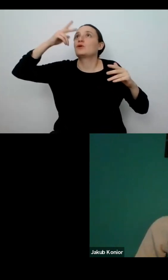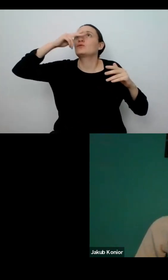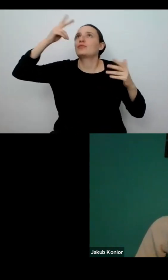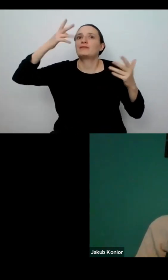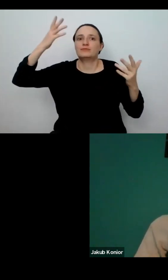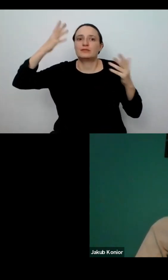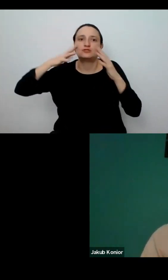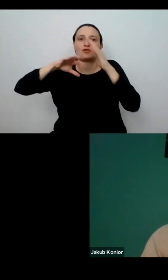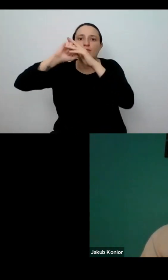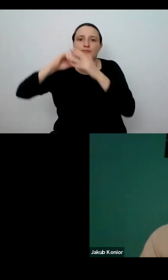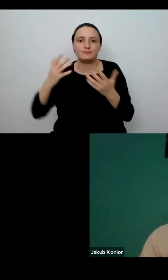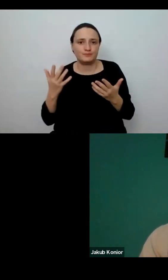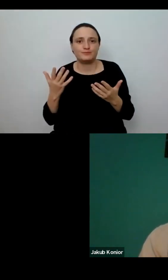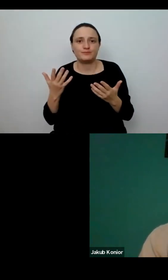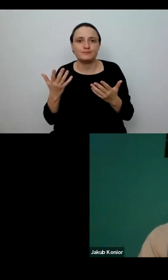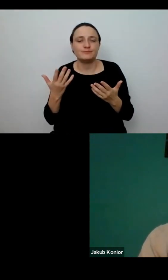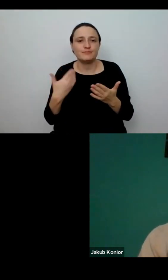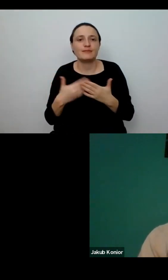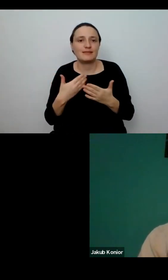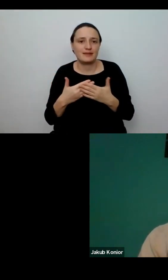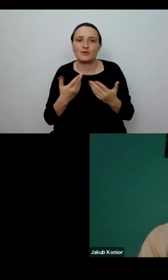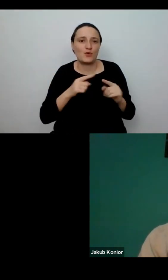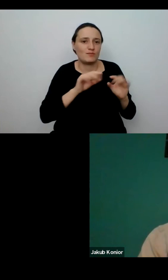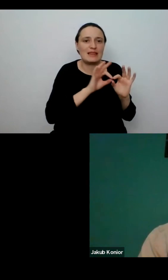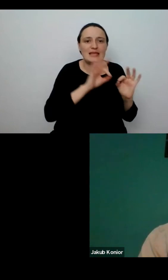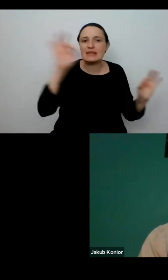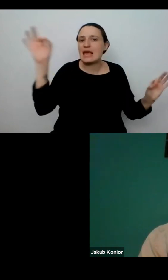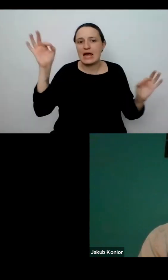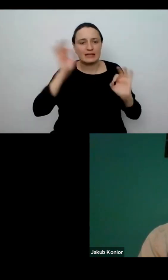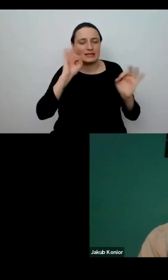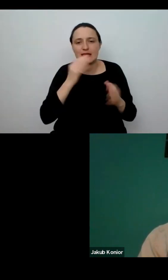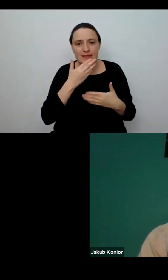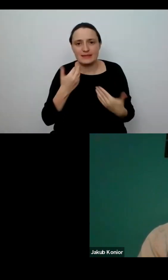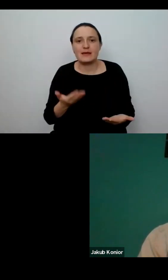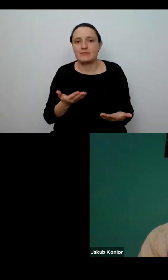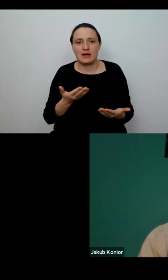that's one problem, and the other problem is the resolution is